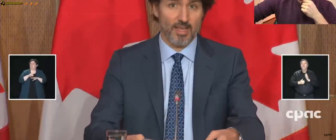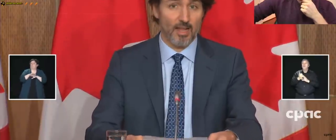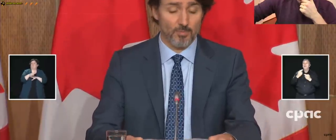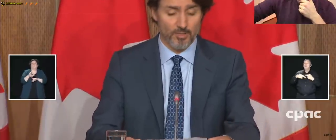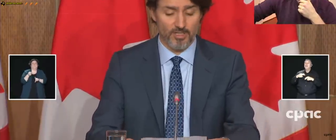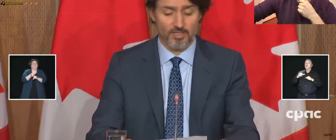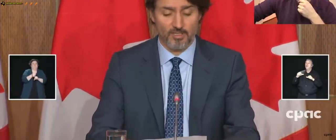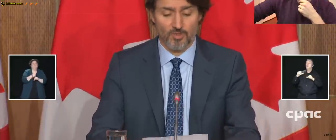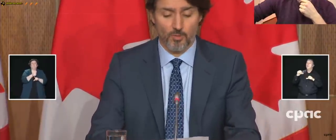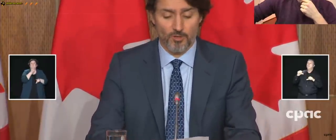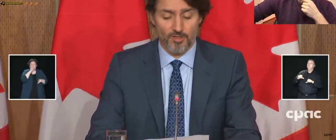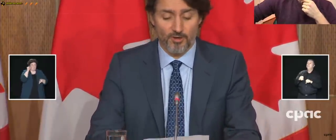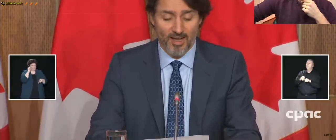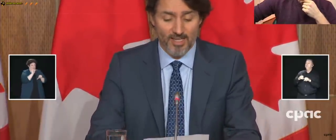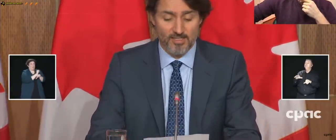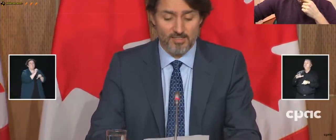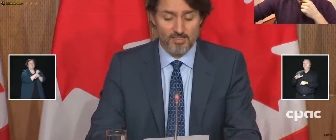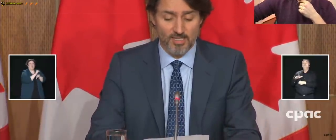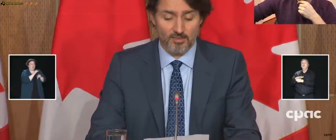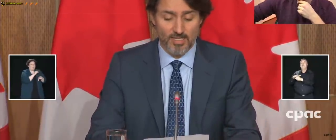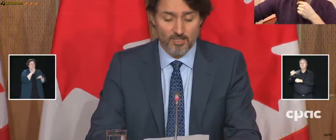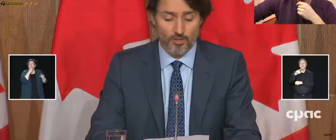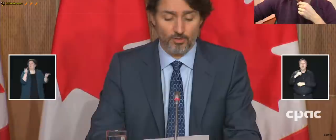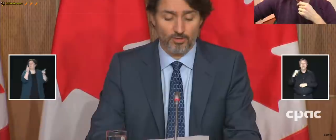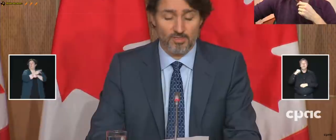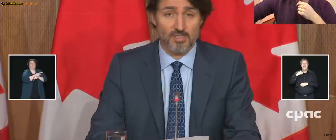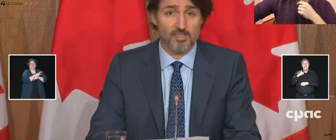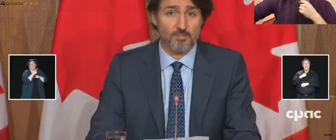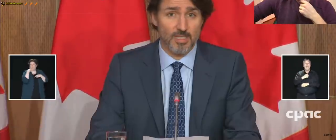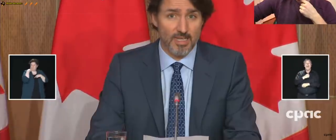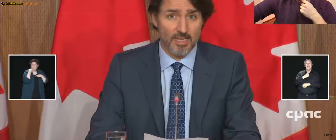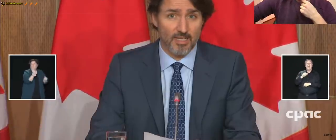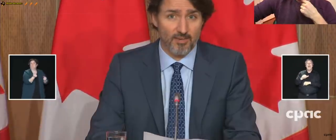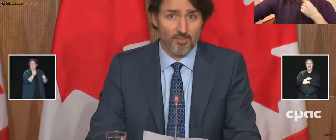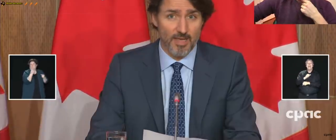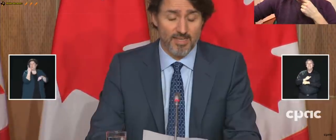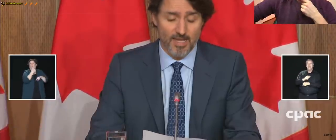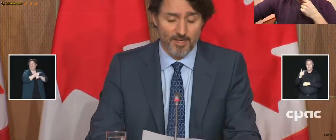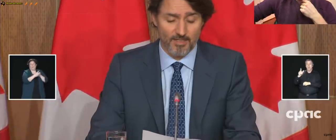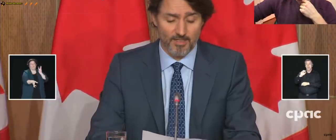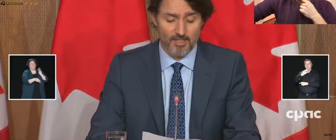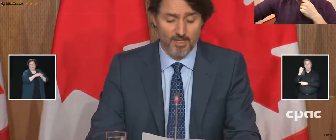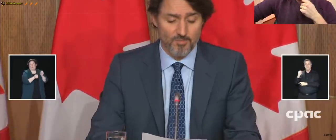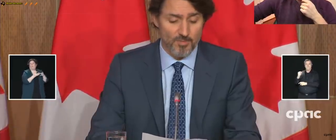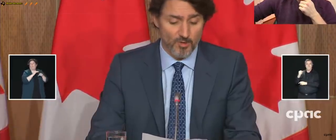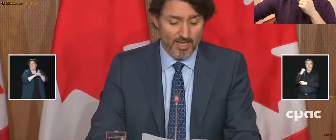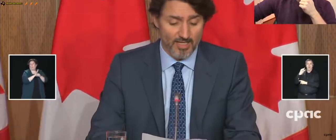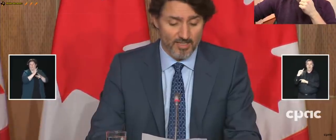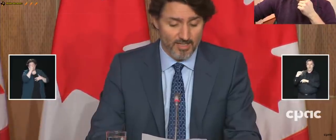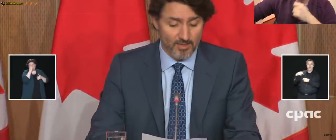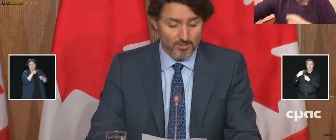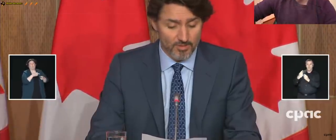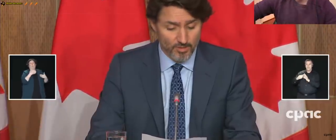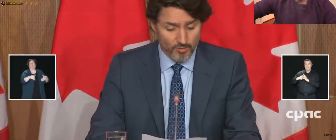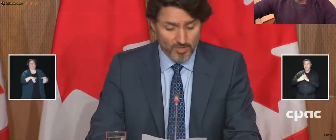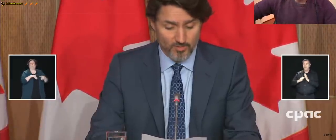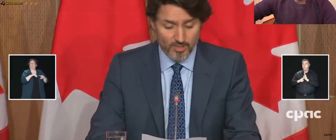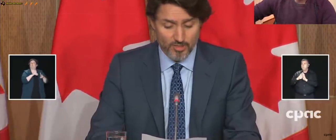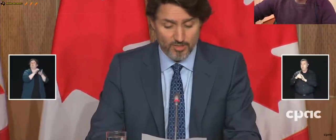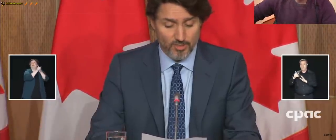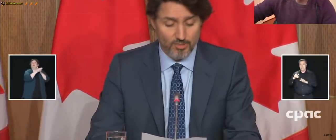Yesterday, Alberta reported their highest single-day total since the beginning of the pandemic. Premier Kenney announced